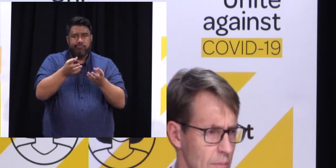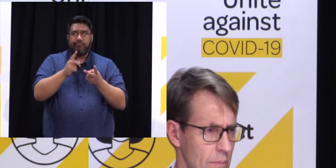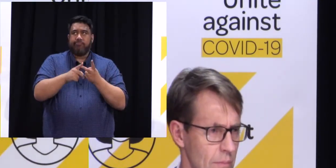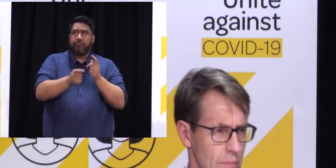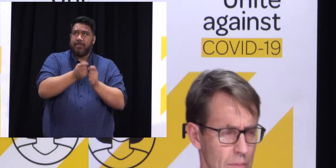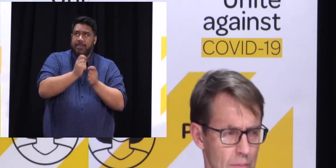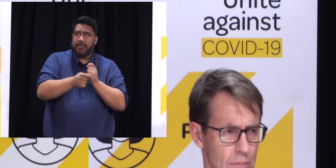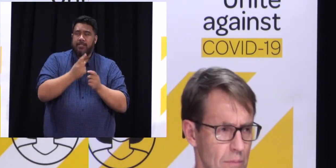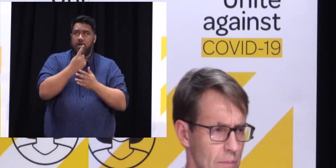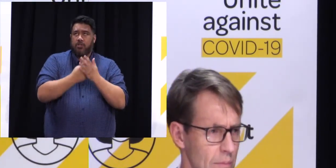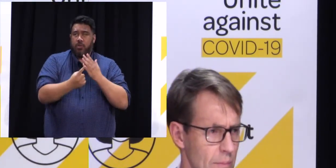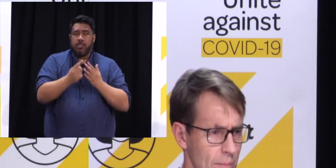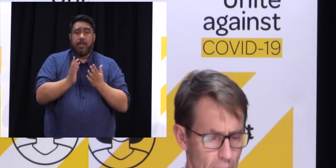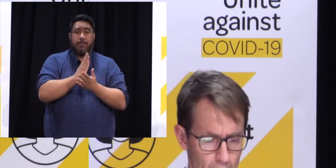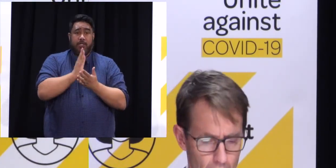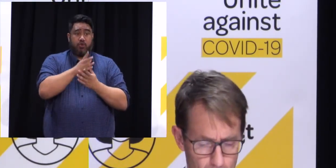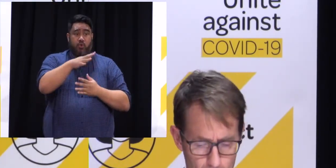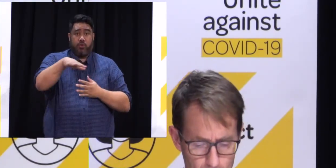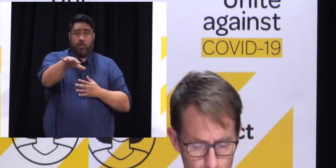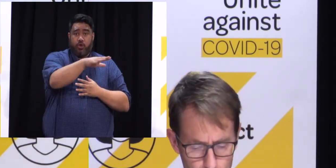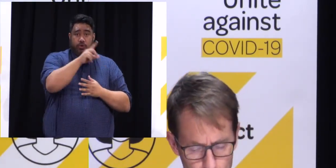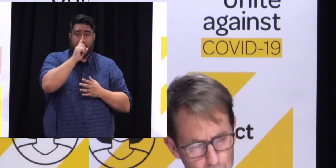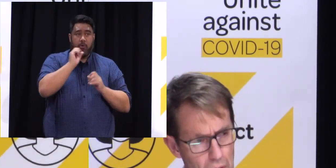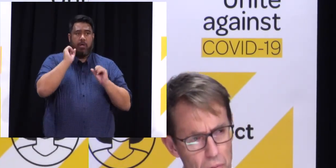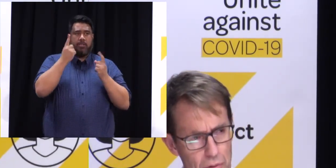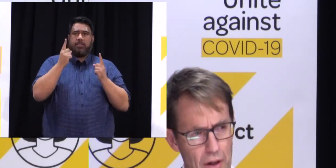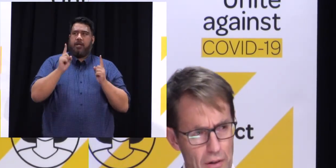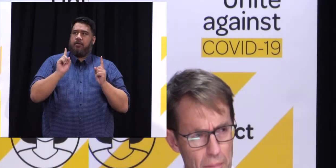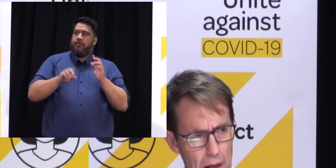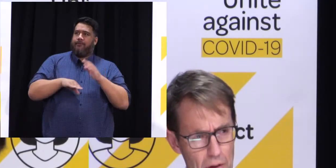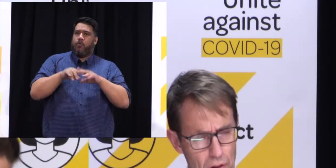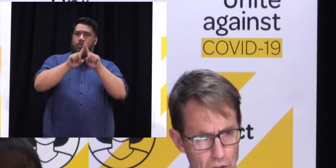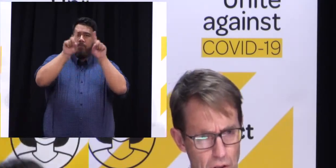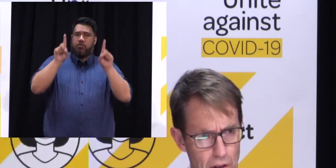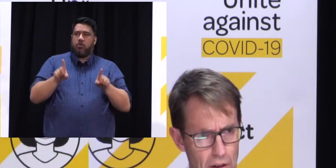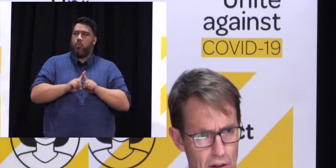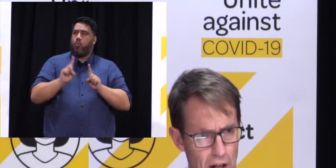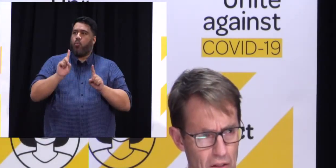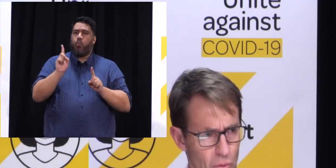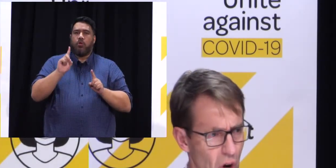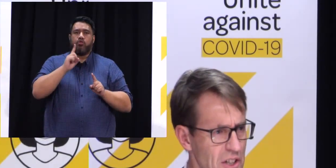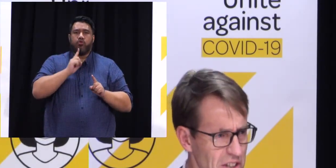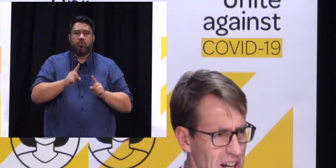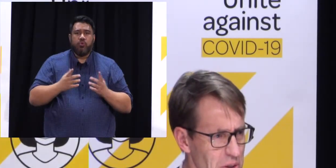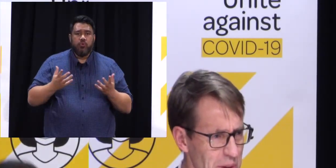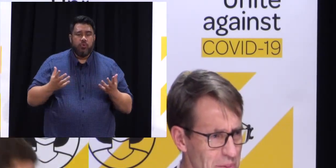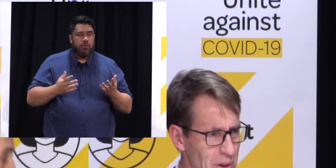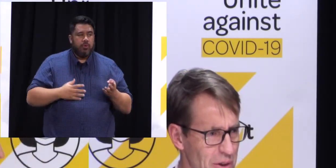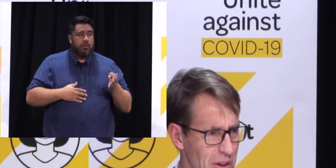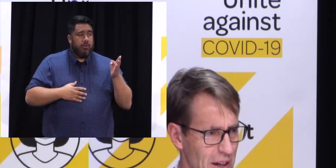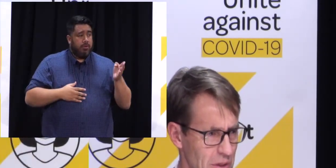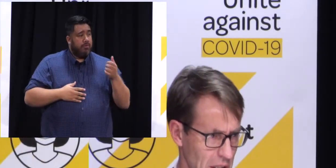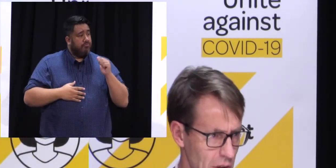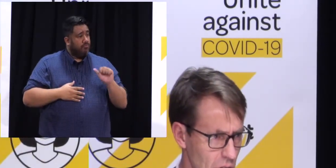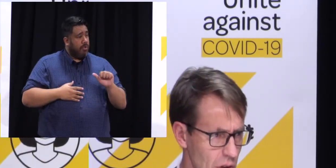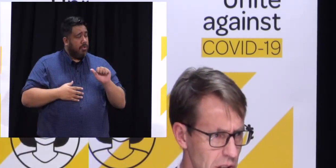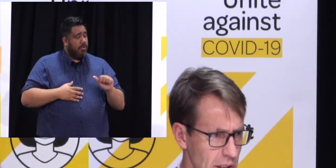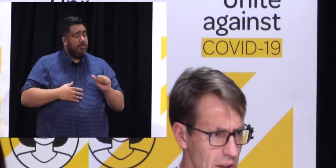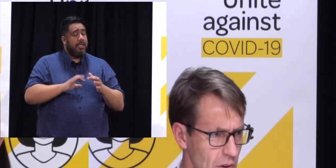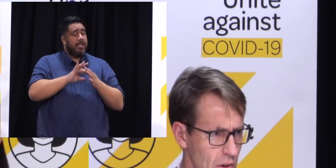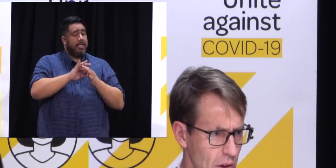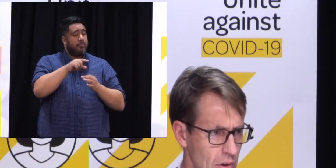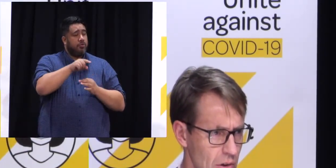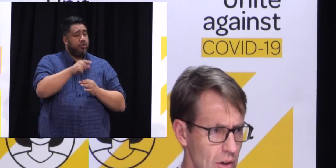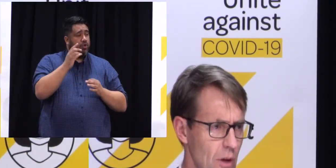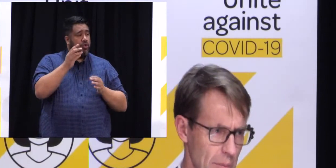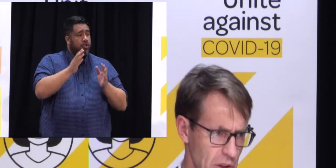is running smoothly? You know, as we found in the past, actually, the right engagement with particularly the church